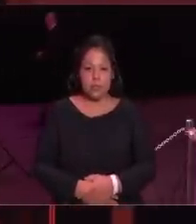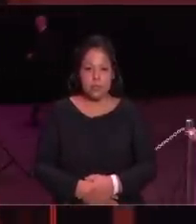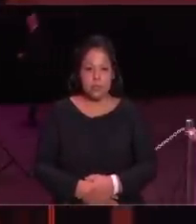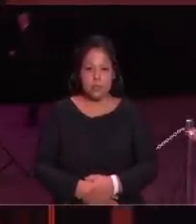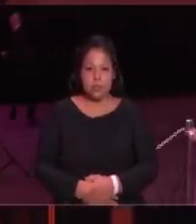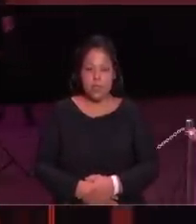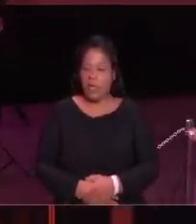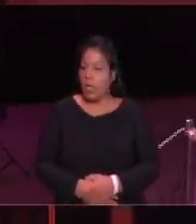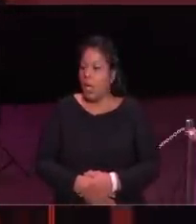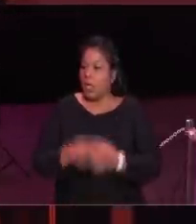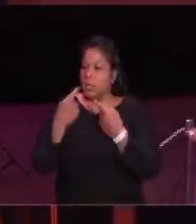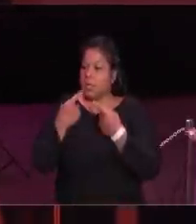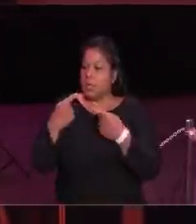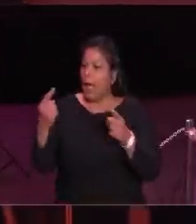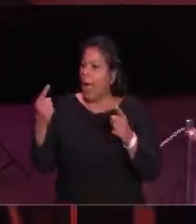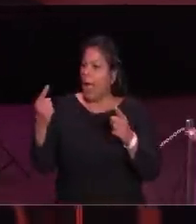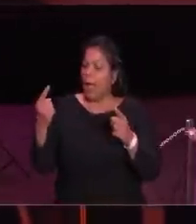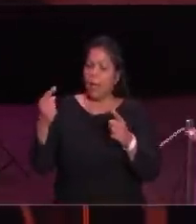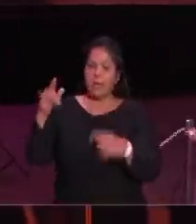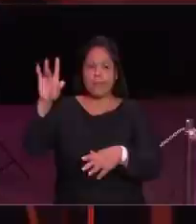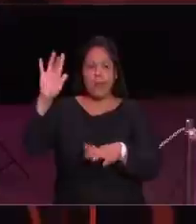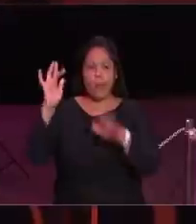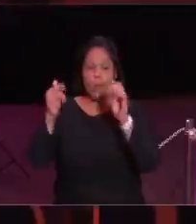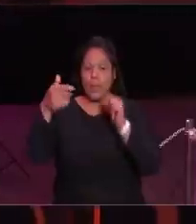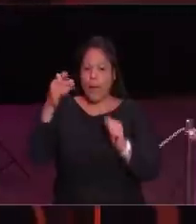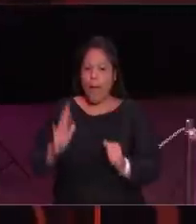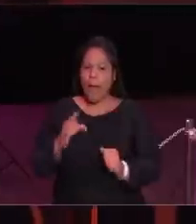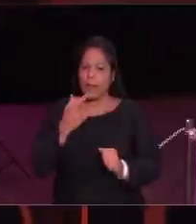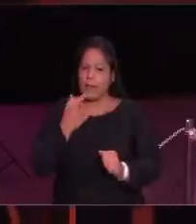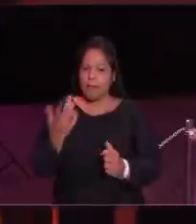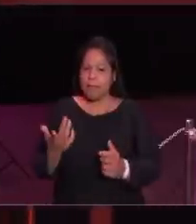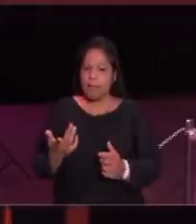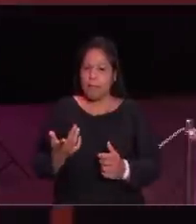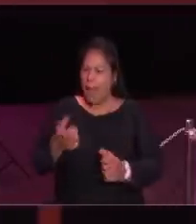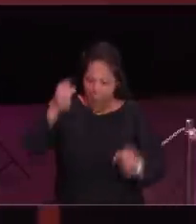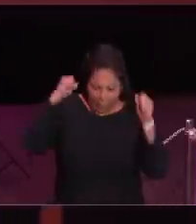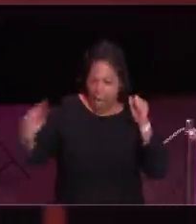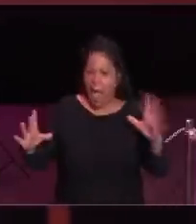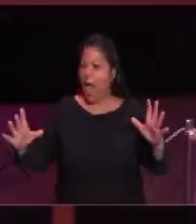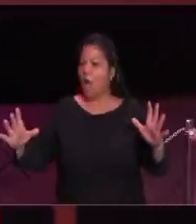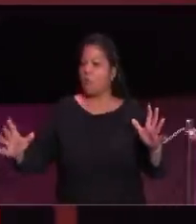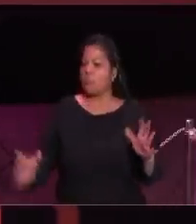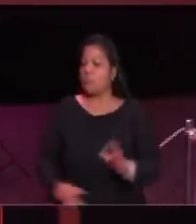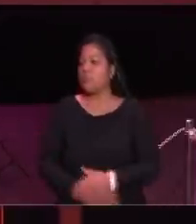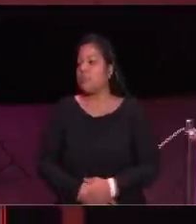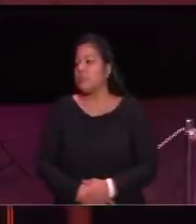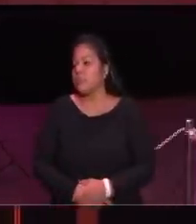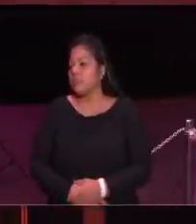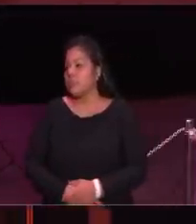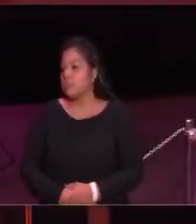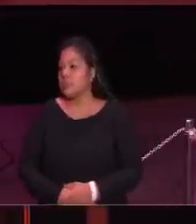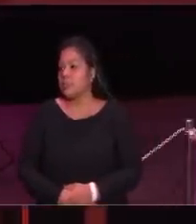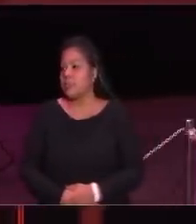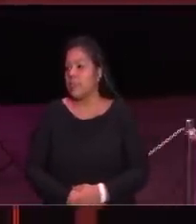Alguien diga gloria a Dios. Oh no, dígalo más fuerte, por favor.